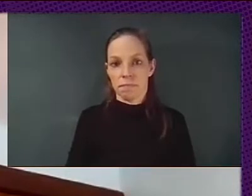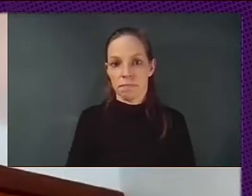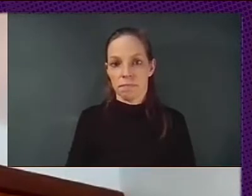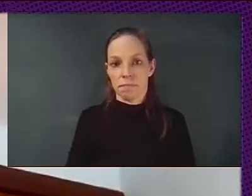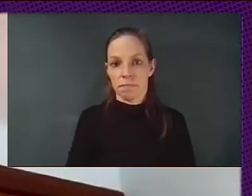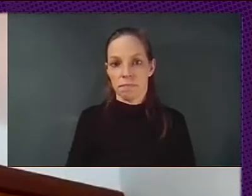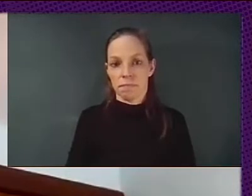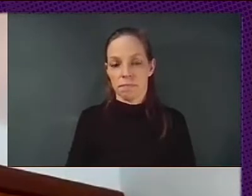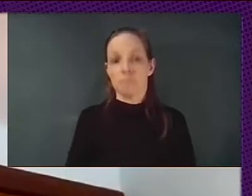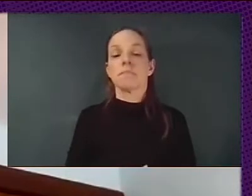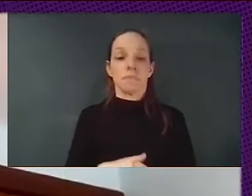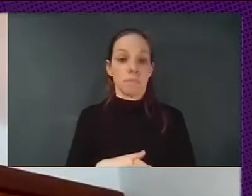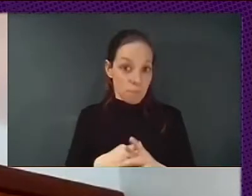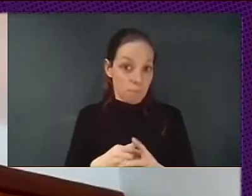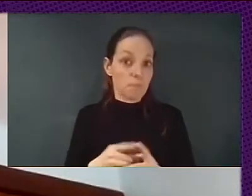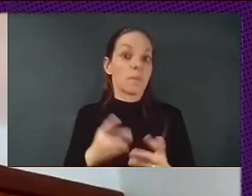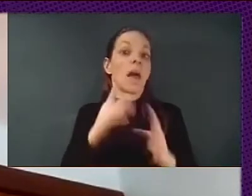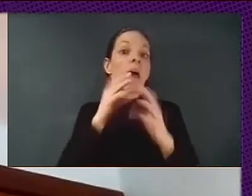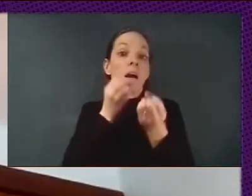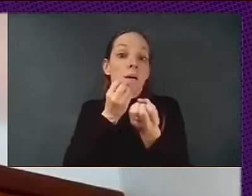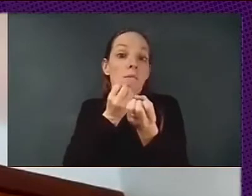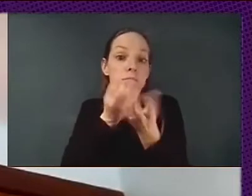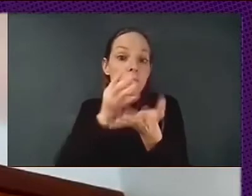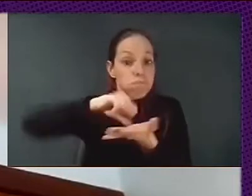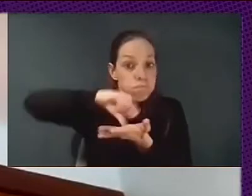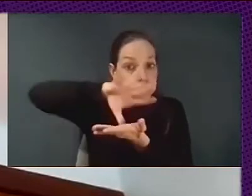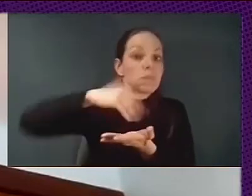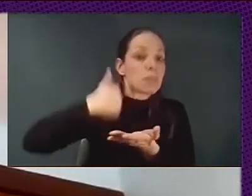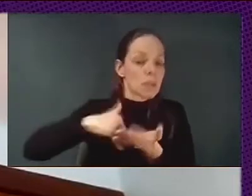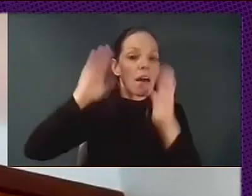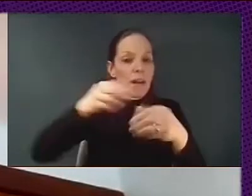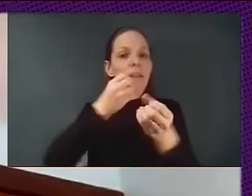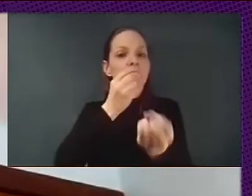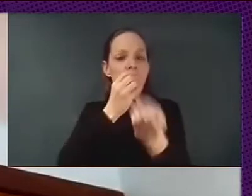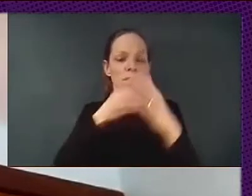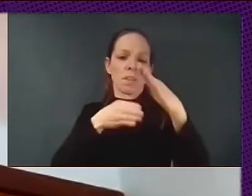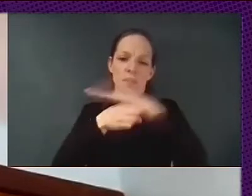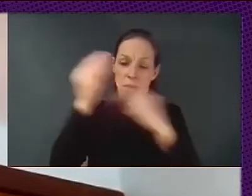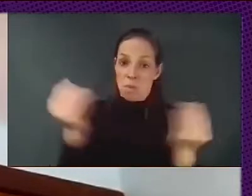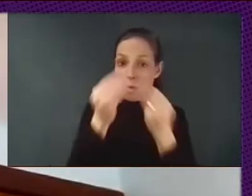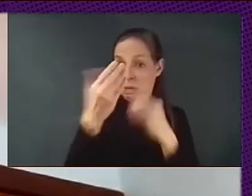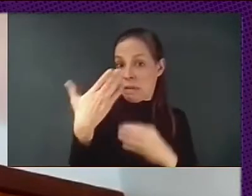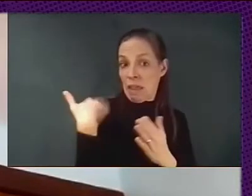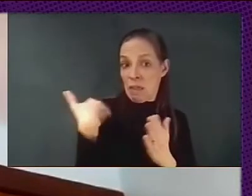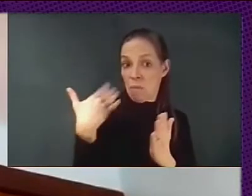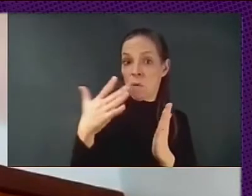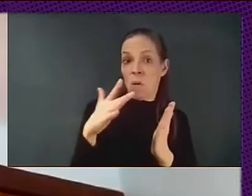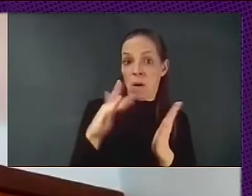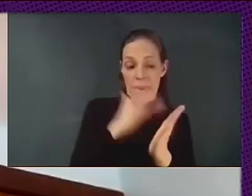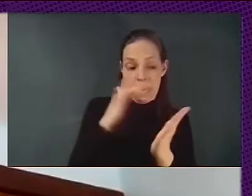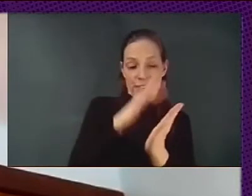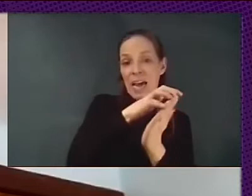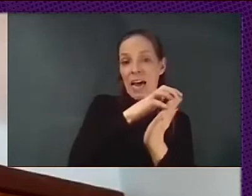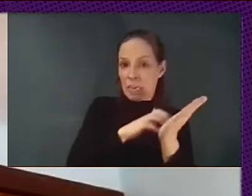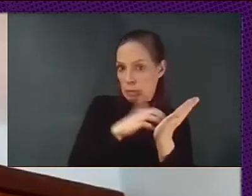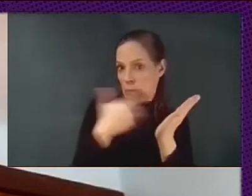media or on a little short article I have in Al Jazeera, because I'm going to run out of time here to really unpack that. But I just want to get at